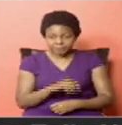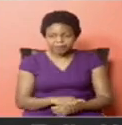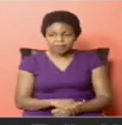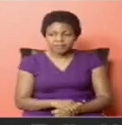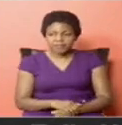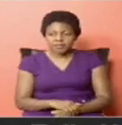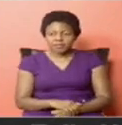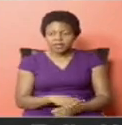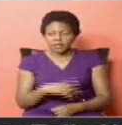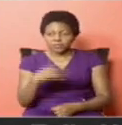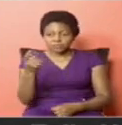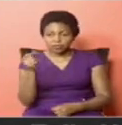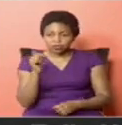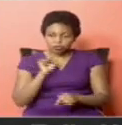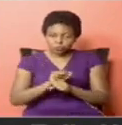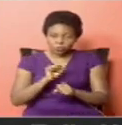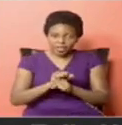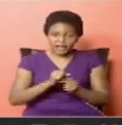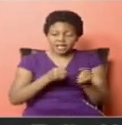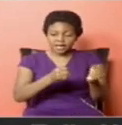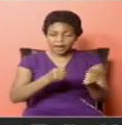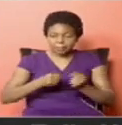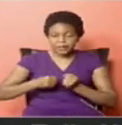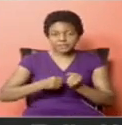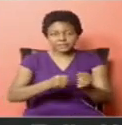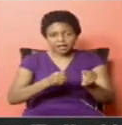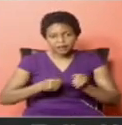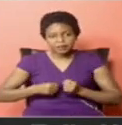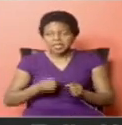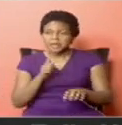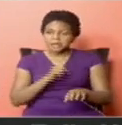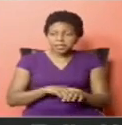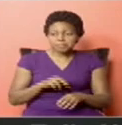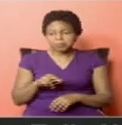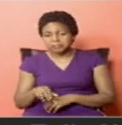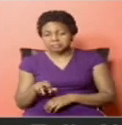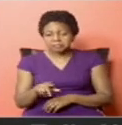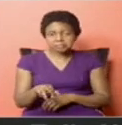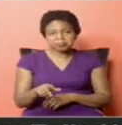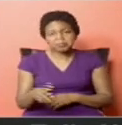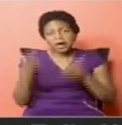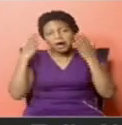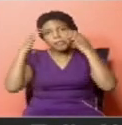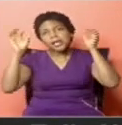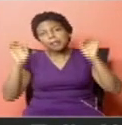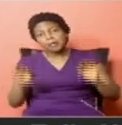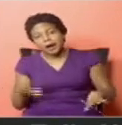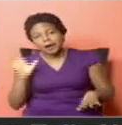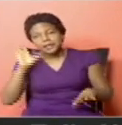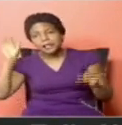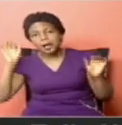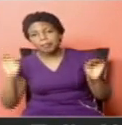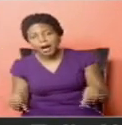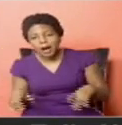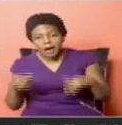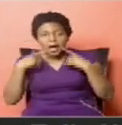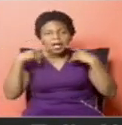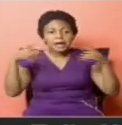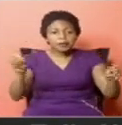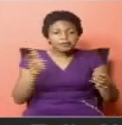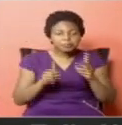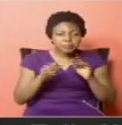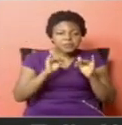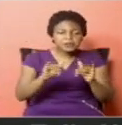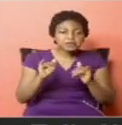He was going to work, a carpenter. And on his way, he was not aware, he did not hear the announcement of